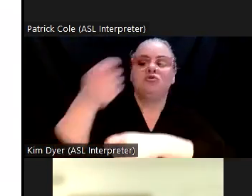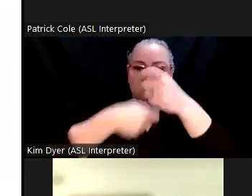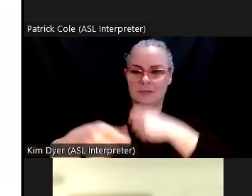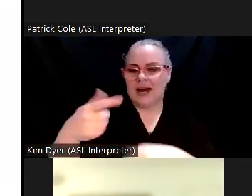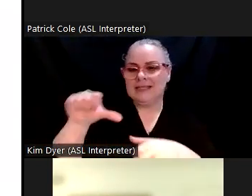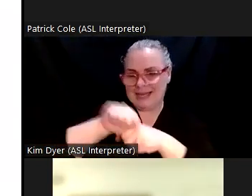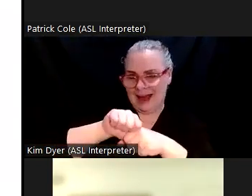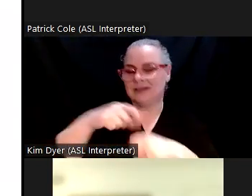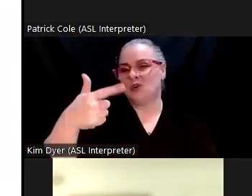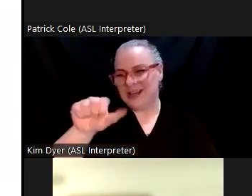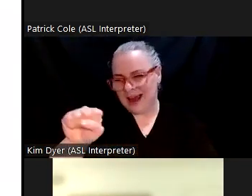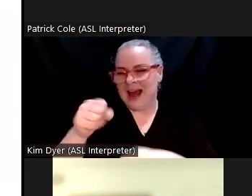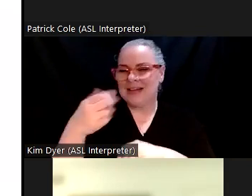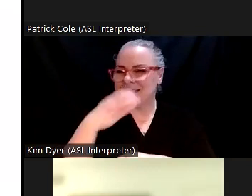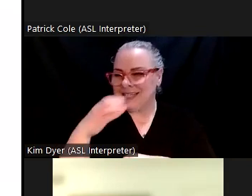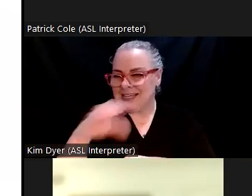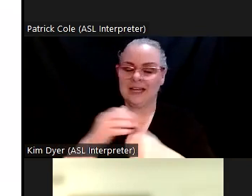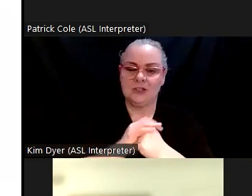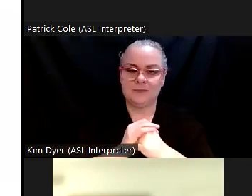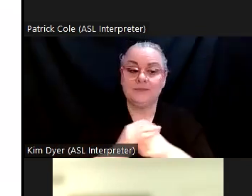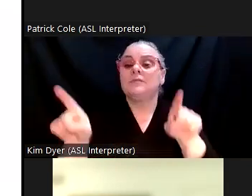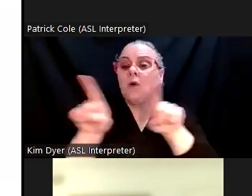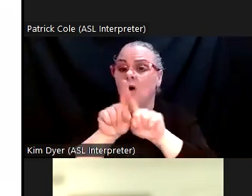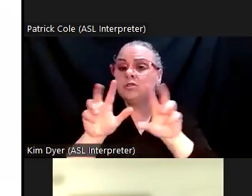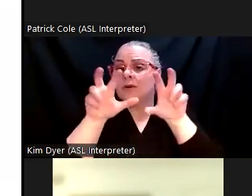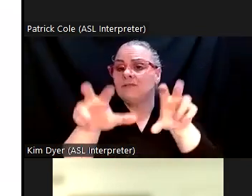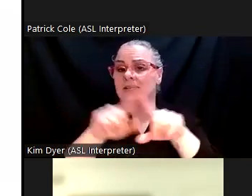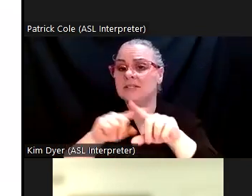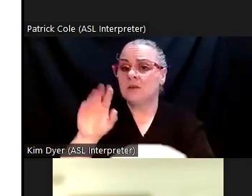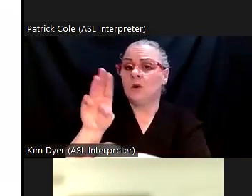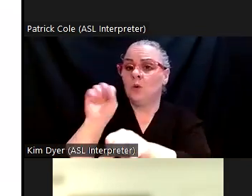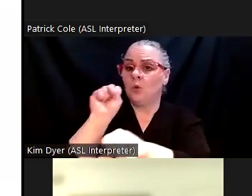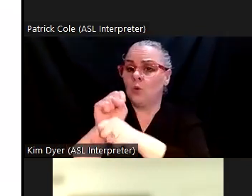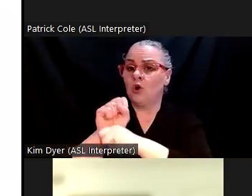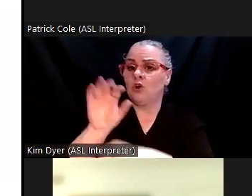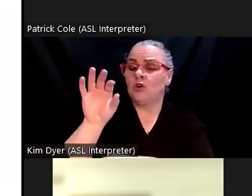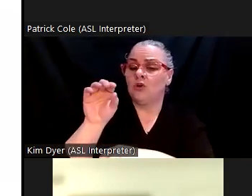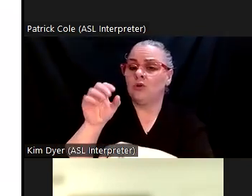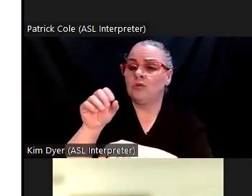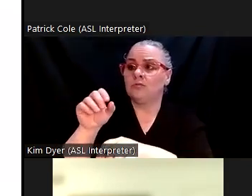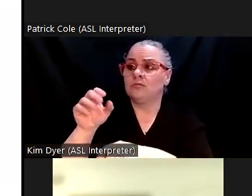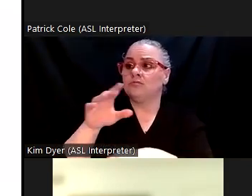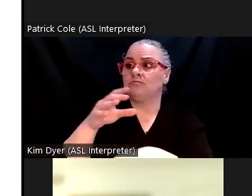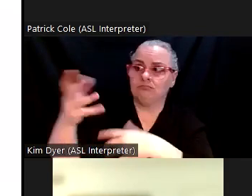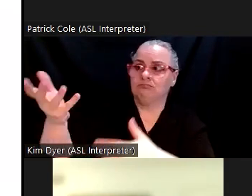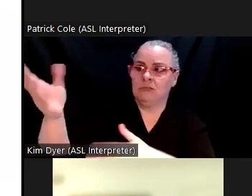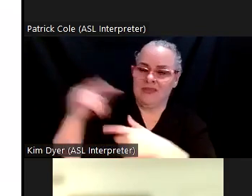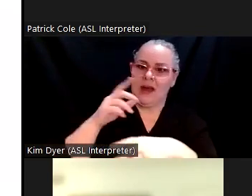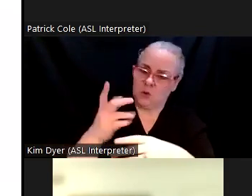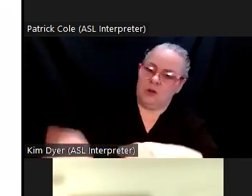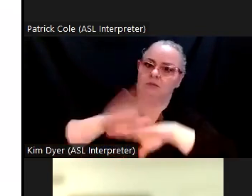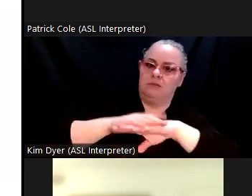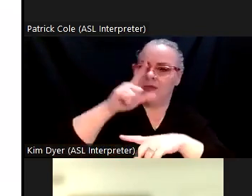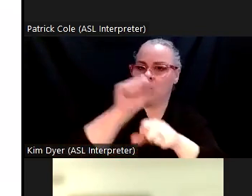oil heating. And to also invest in the workforce that's needed to accelerate this work across the state for